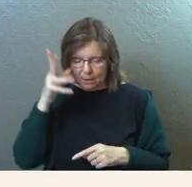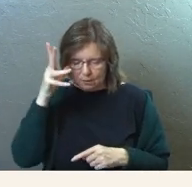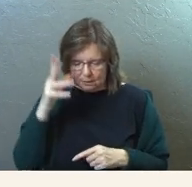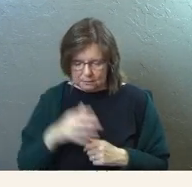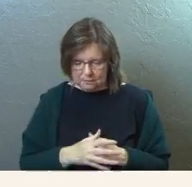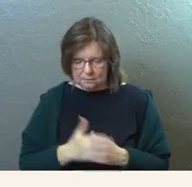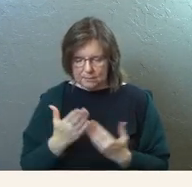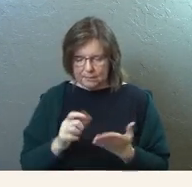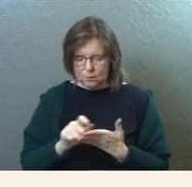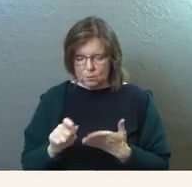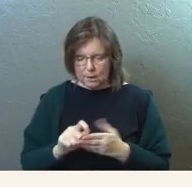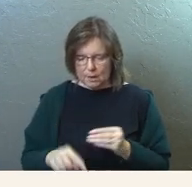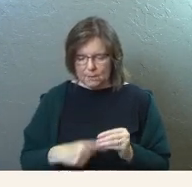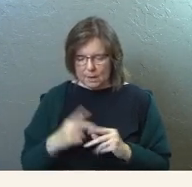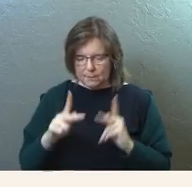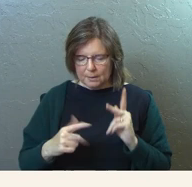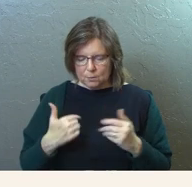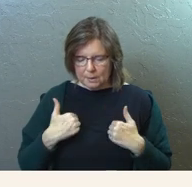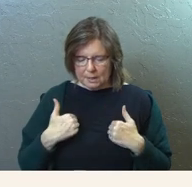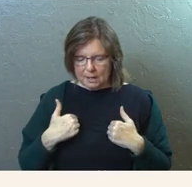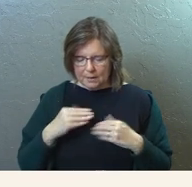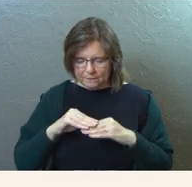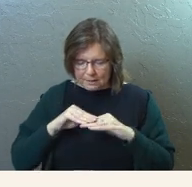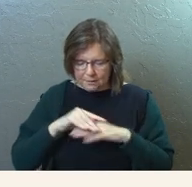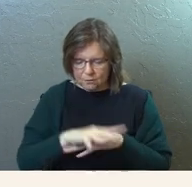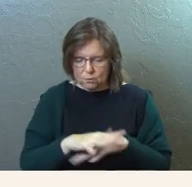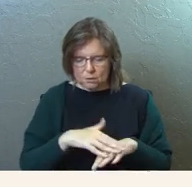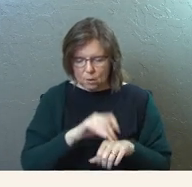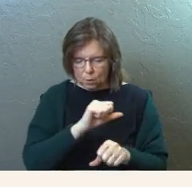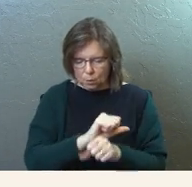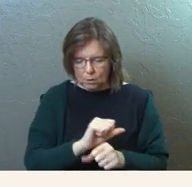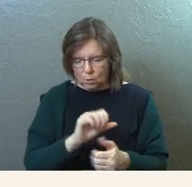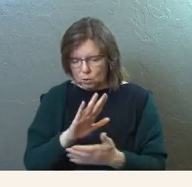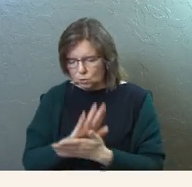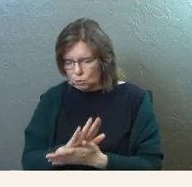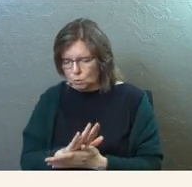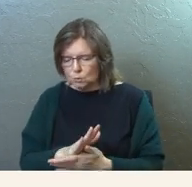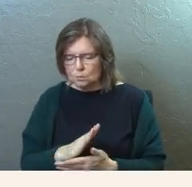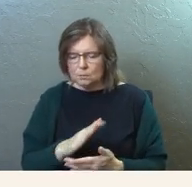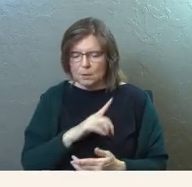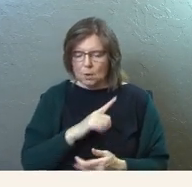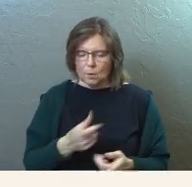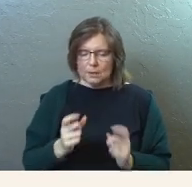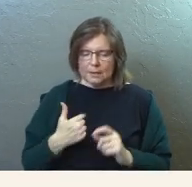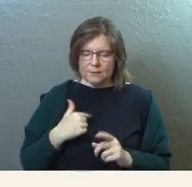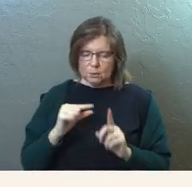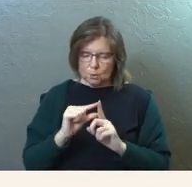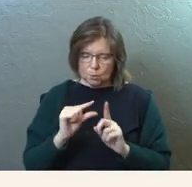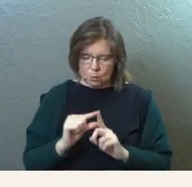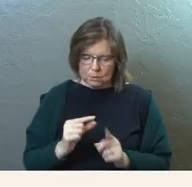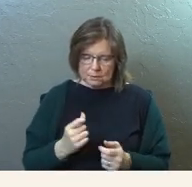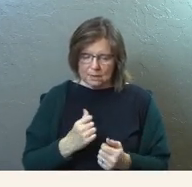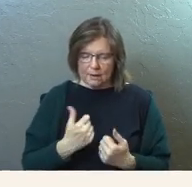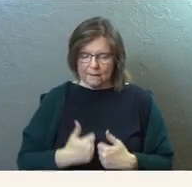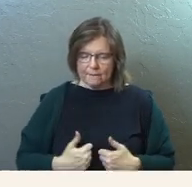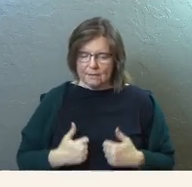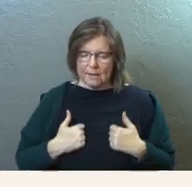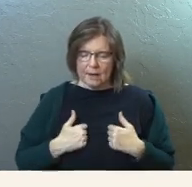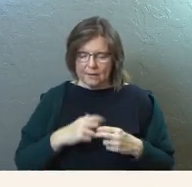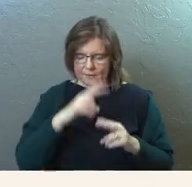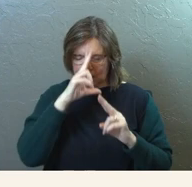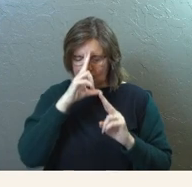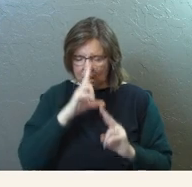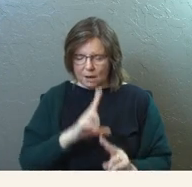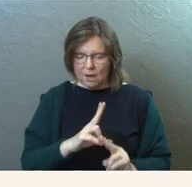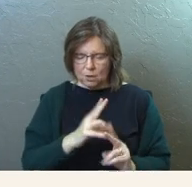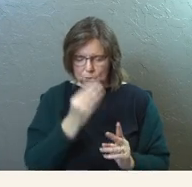parents. Maybe we're writing about people that we have influence over at work or at school, God. But Lord, give us the words of life and honor,